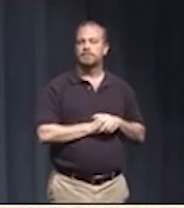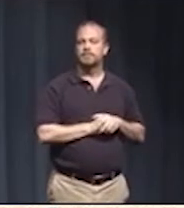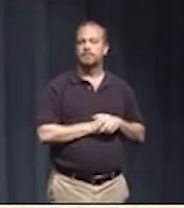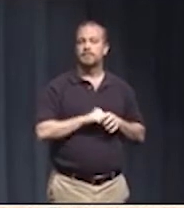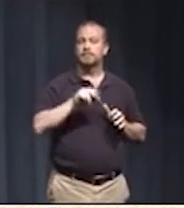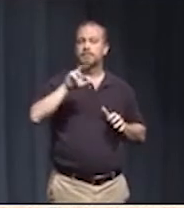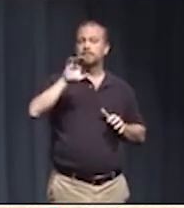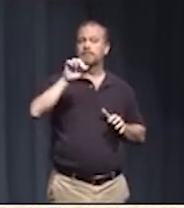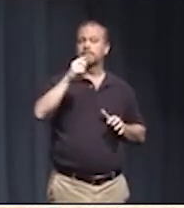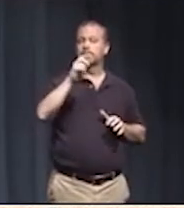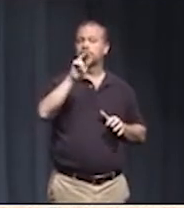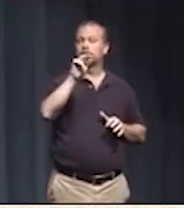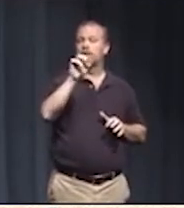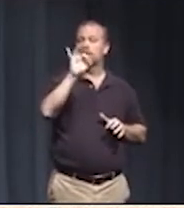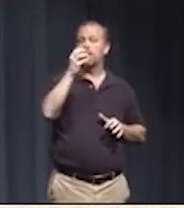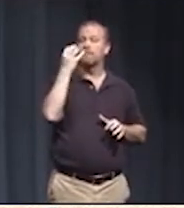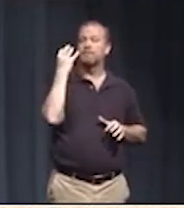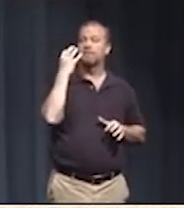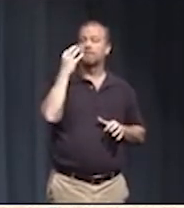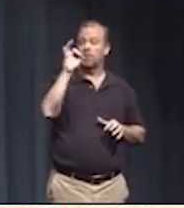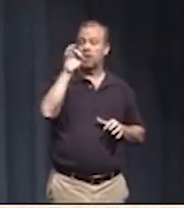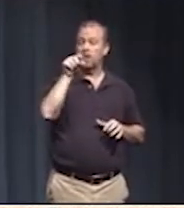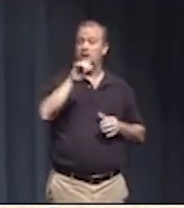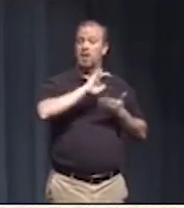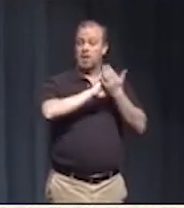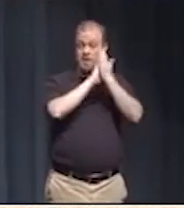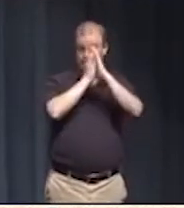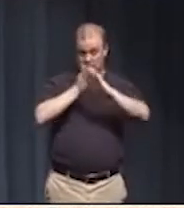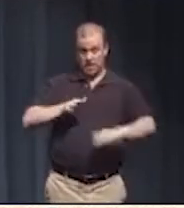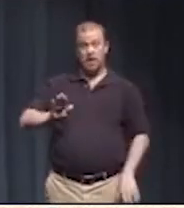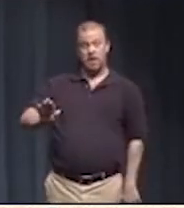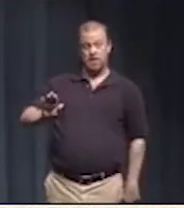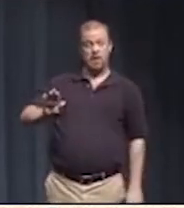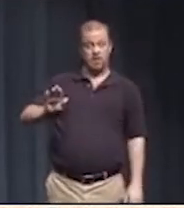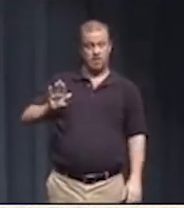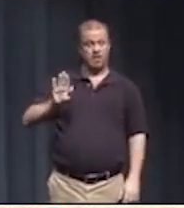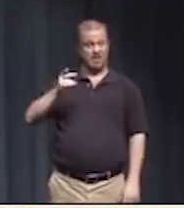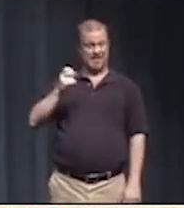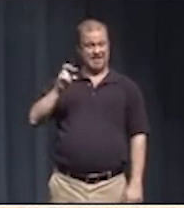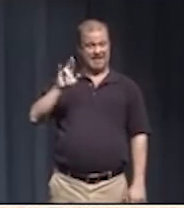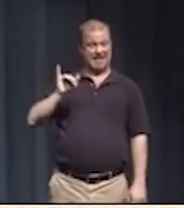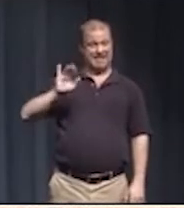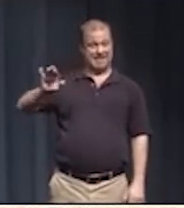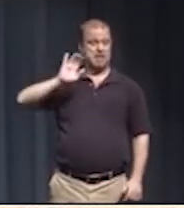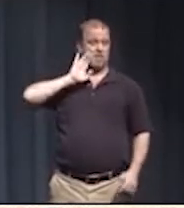Catherine of France, who eventually becomes Henry's wife,